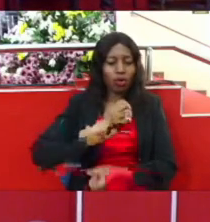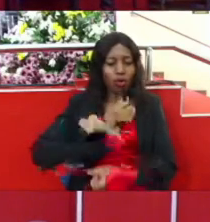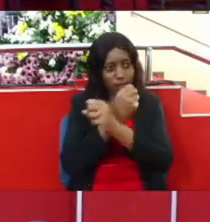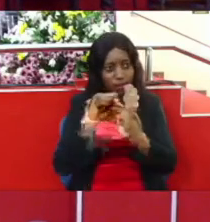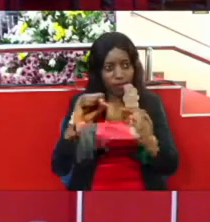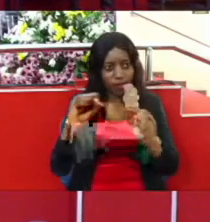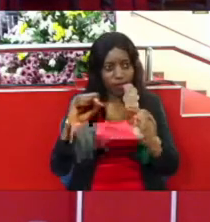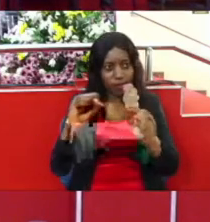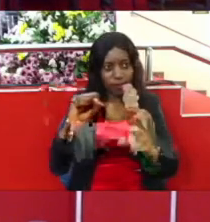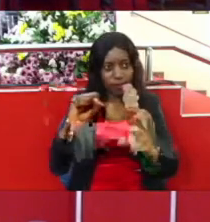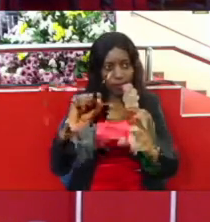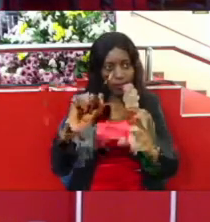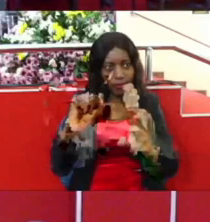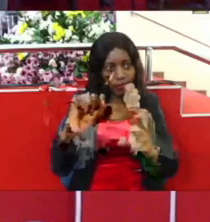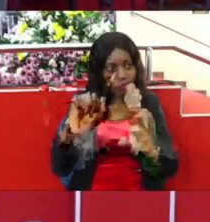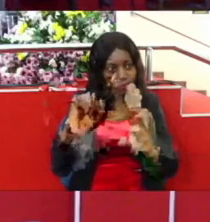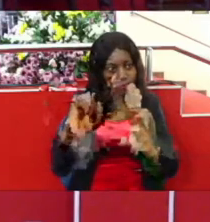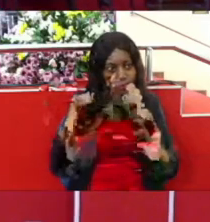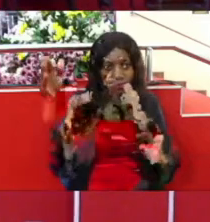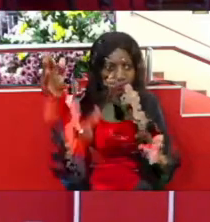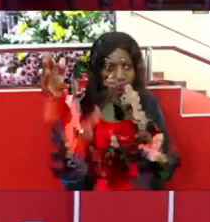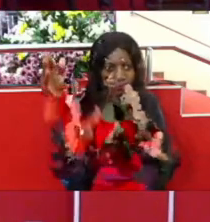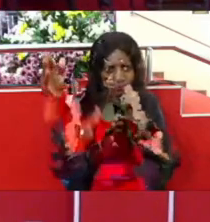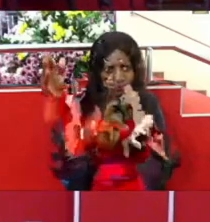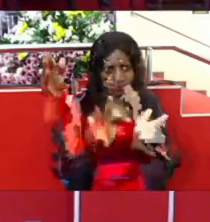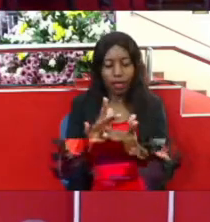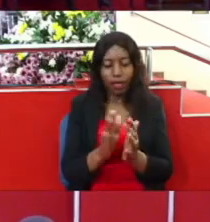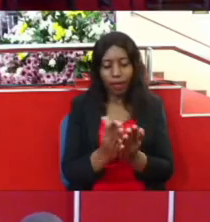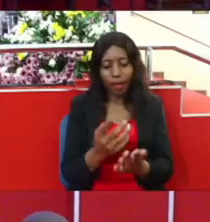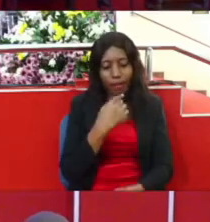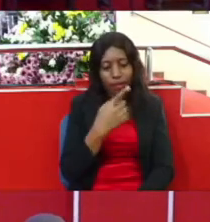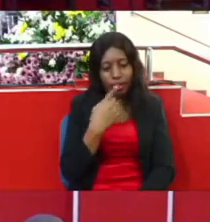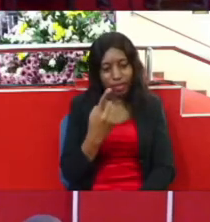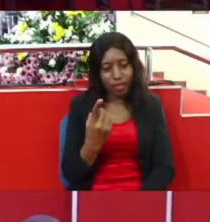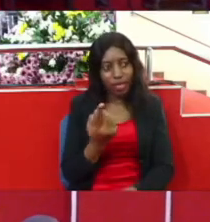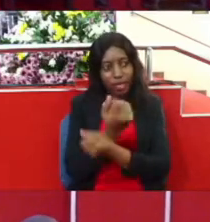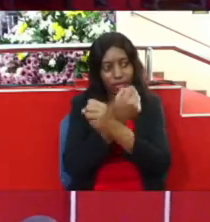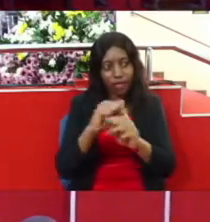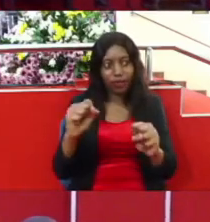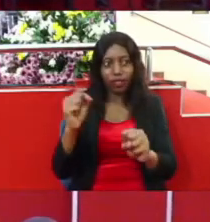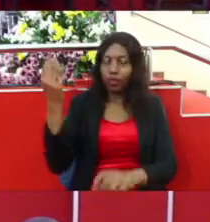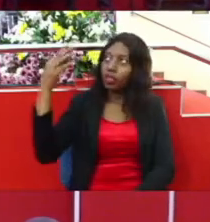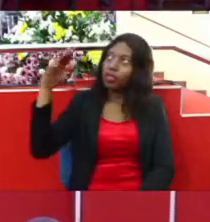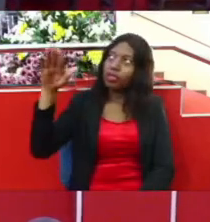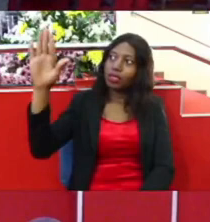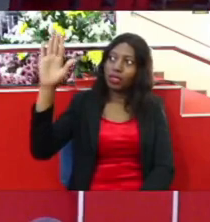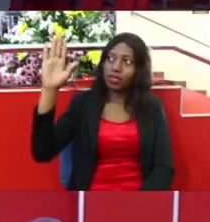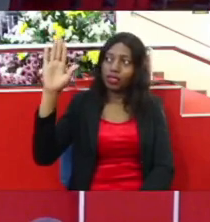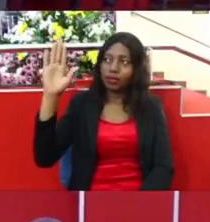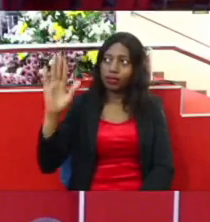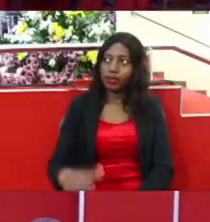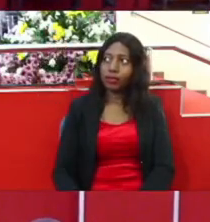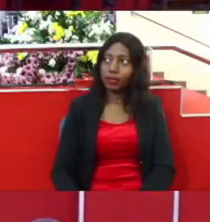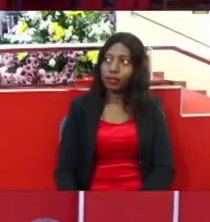Mungu ni Mungu wa kuokoa. Scripture says that salvation belongs to a God. Revelation chapter number 7 and verse number 9 to 10. Neno linasema